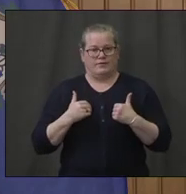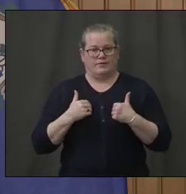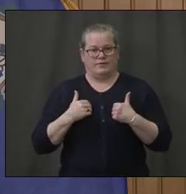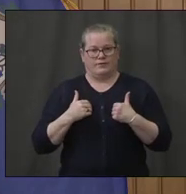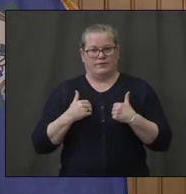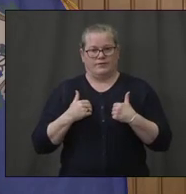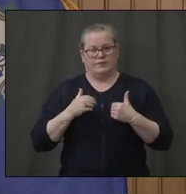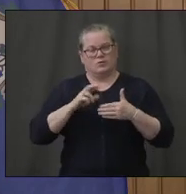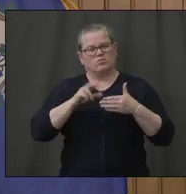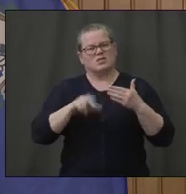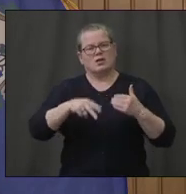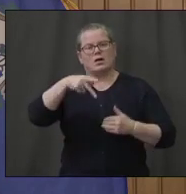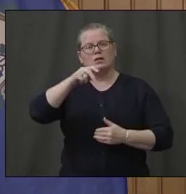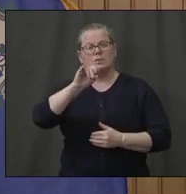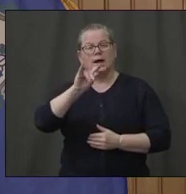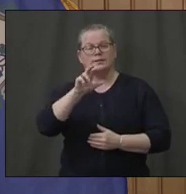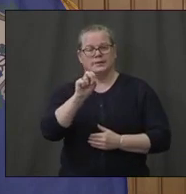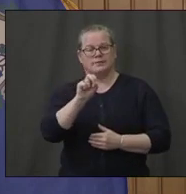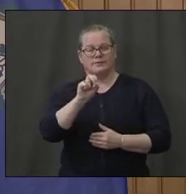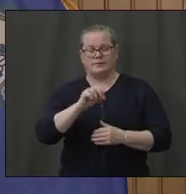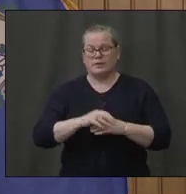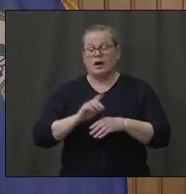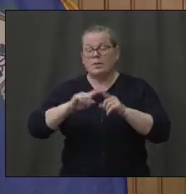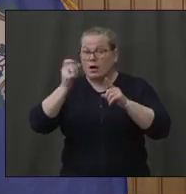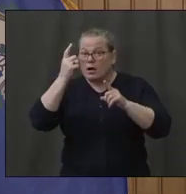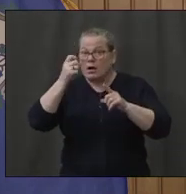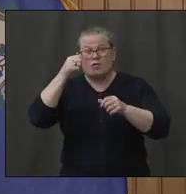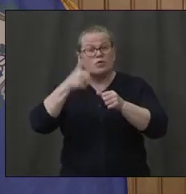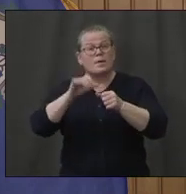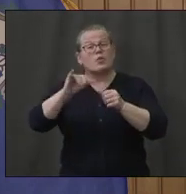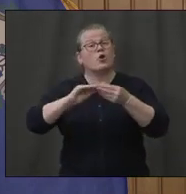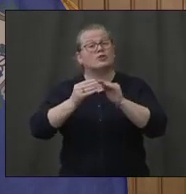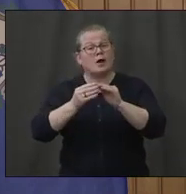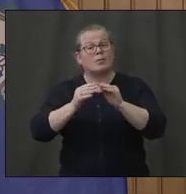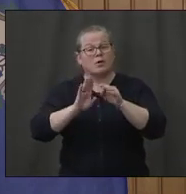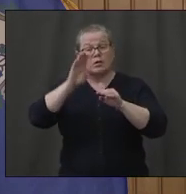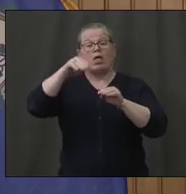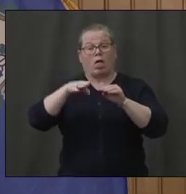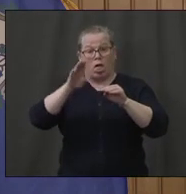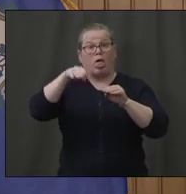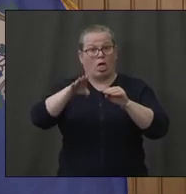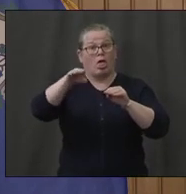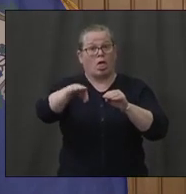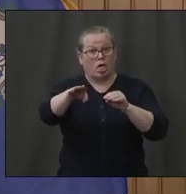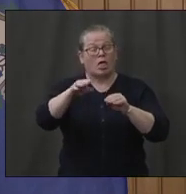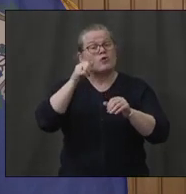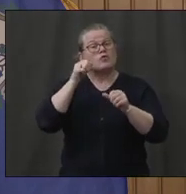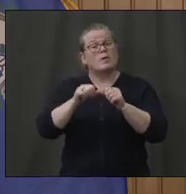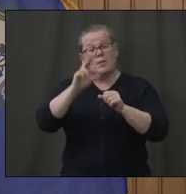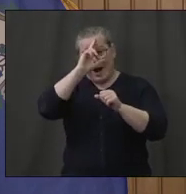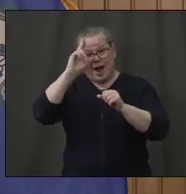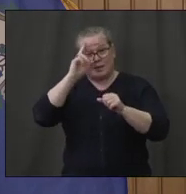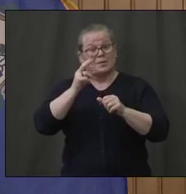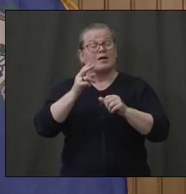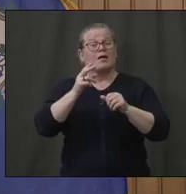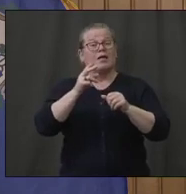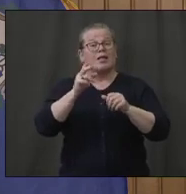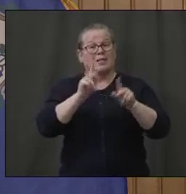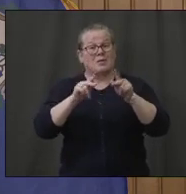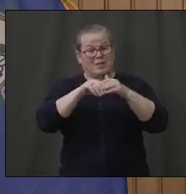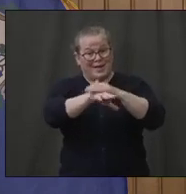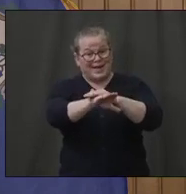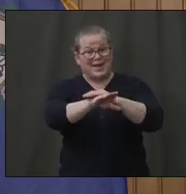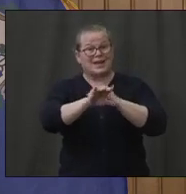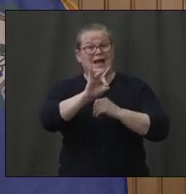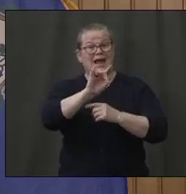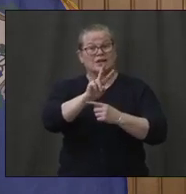are bouncing around. Number of hospitalizations went up about 82 to 909, and that's a little less right